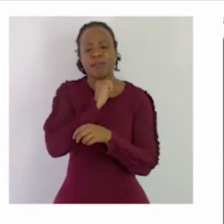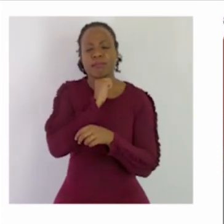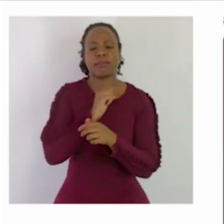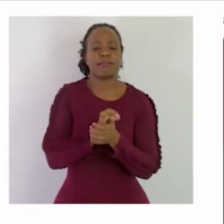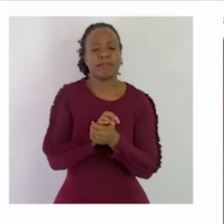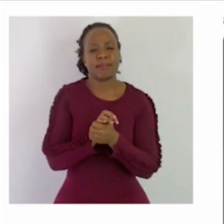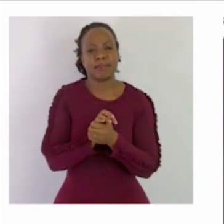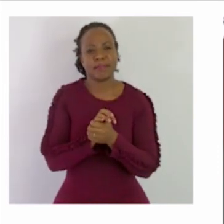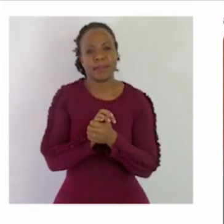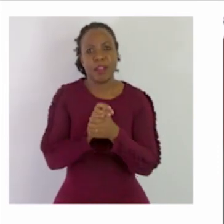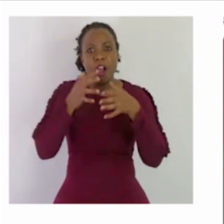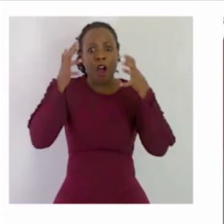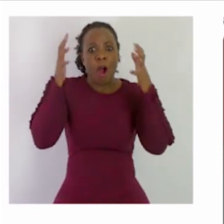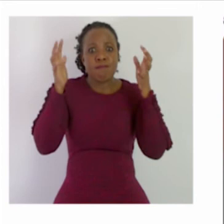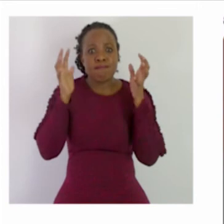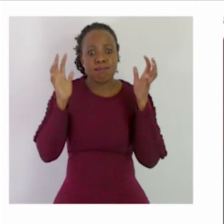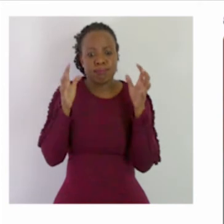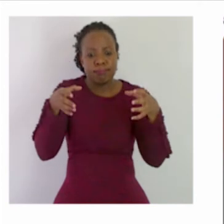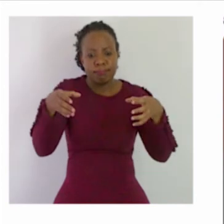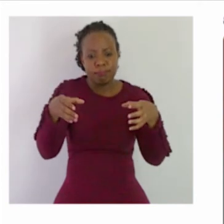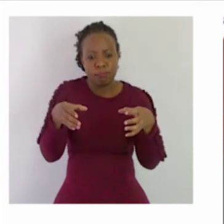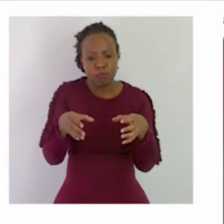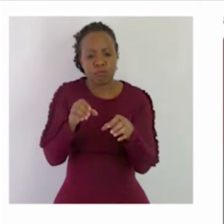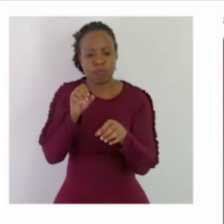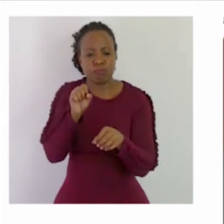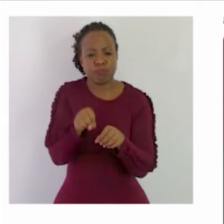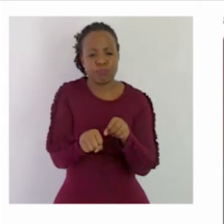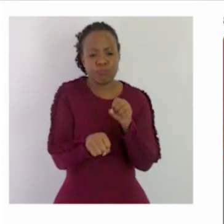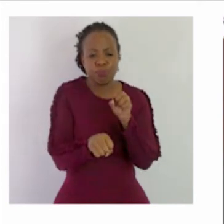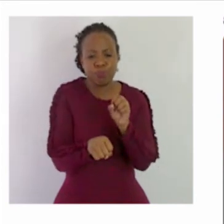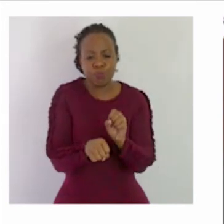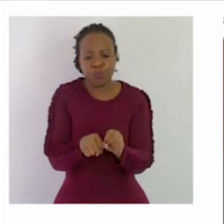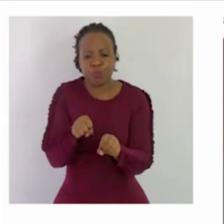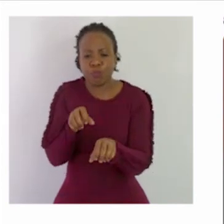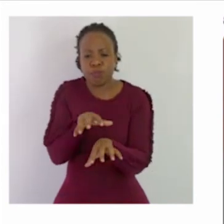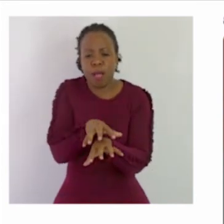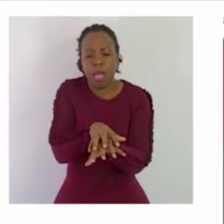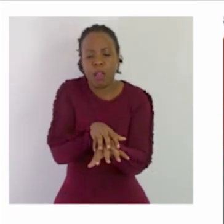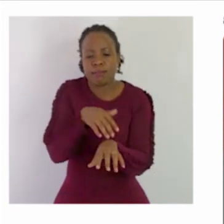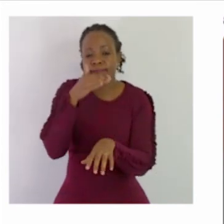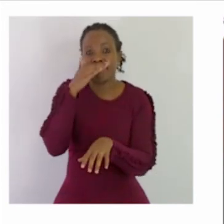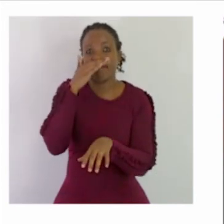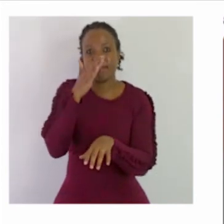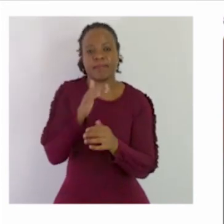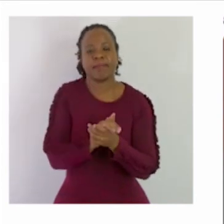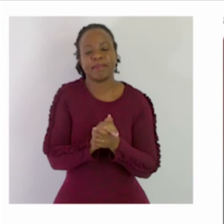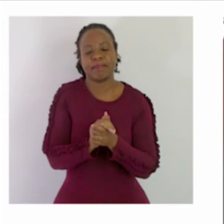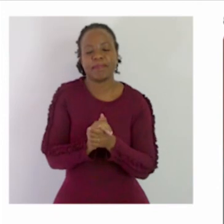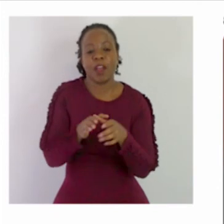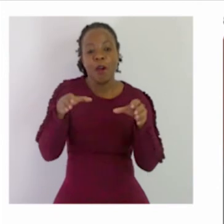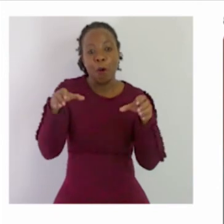The pride of lions roared and walked away proudly. The head of